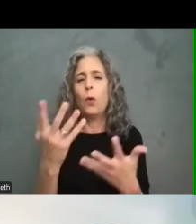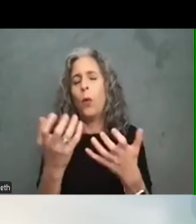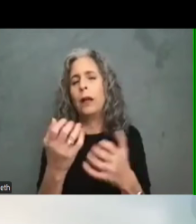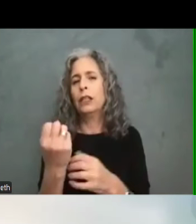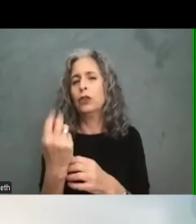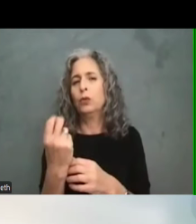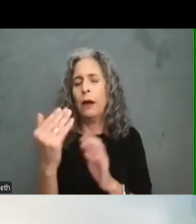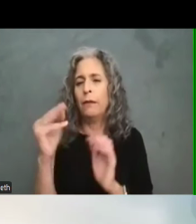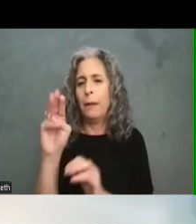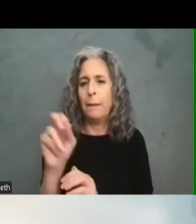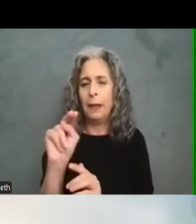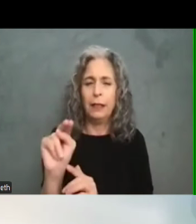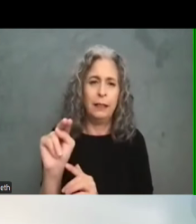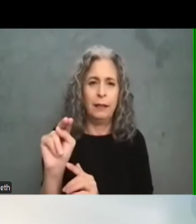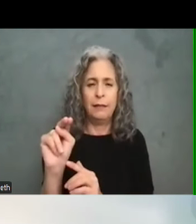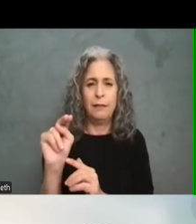million